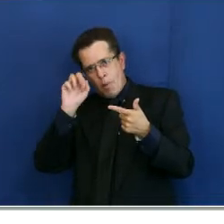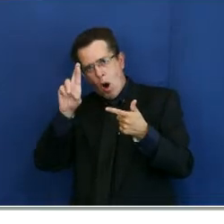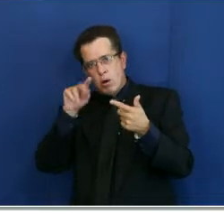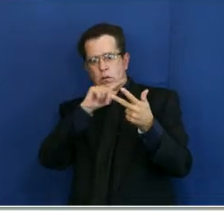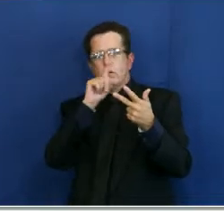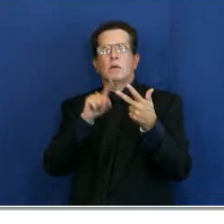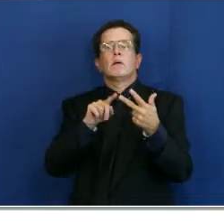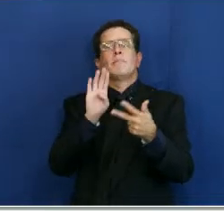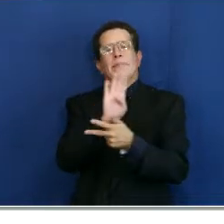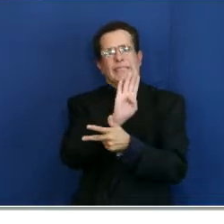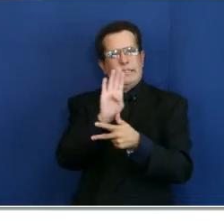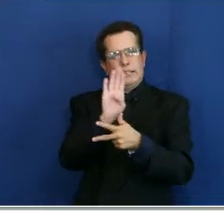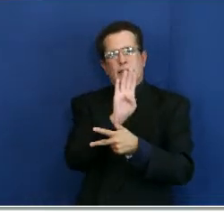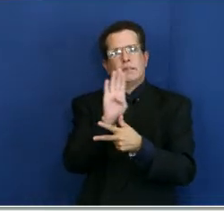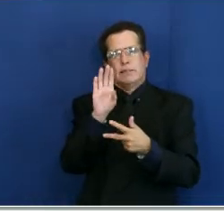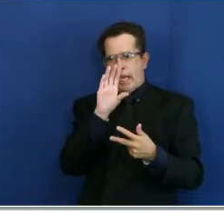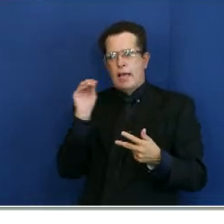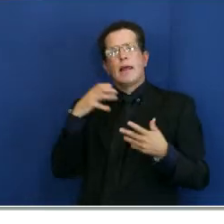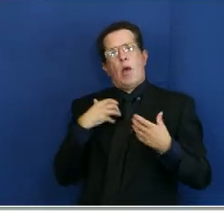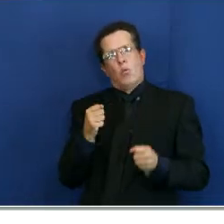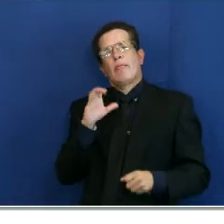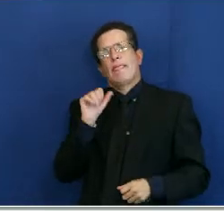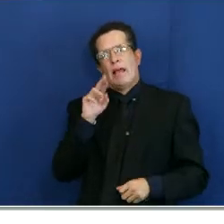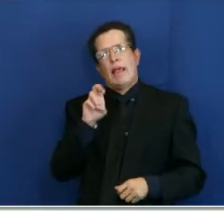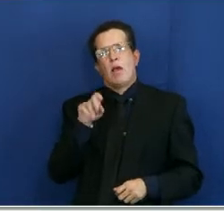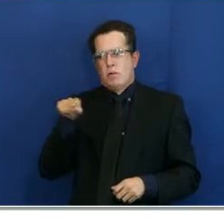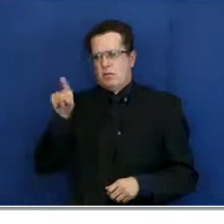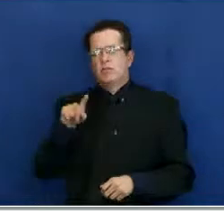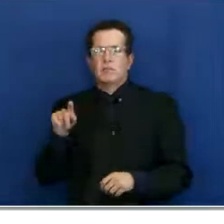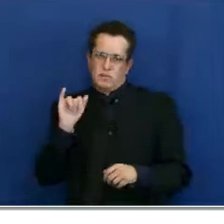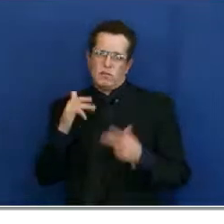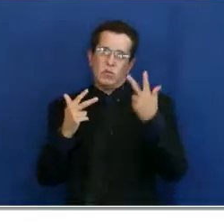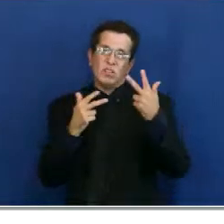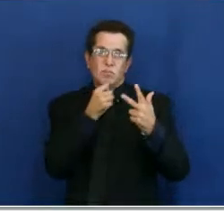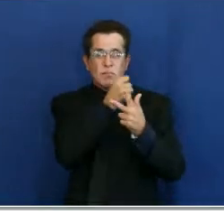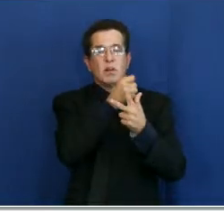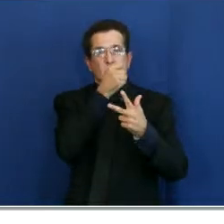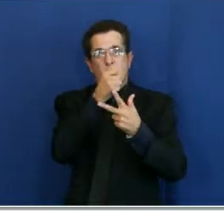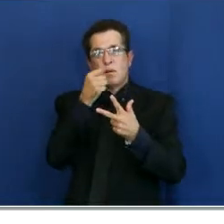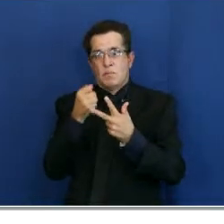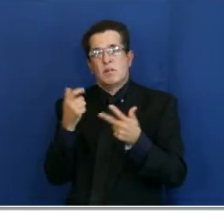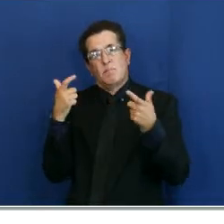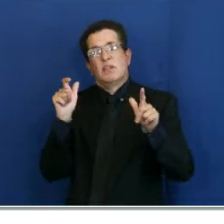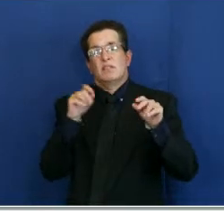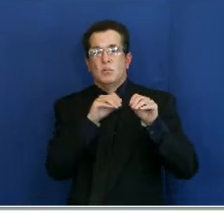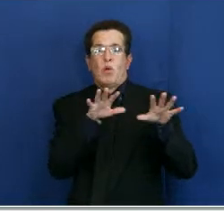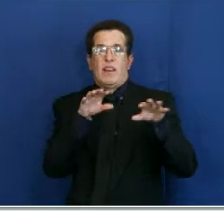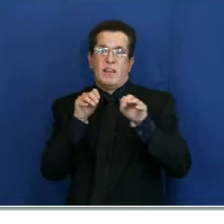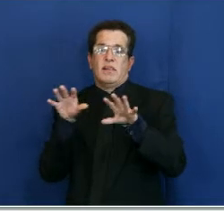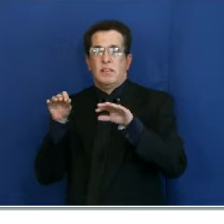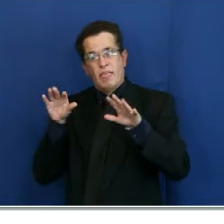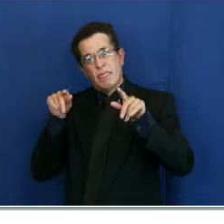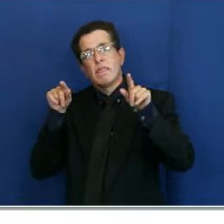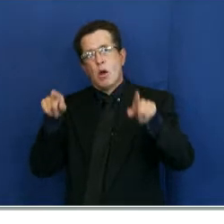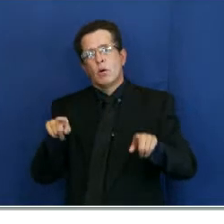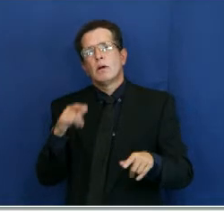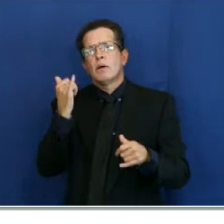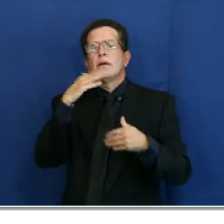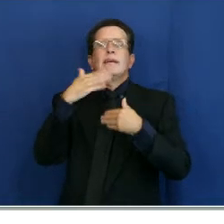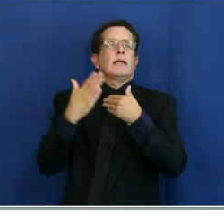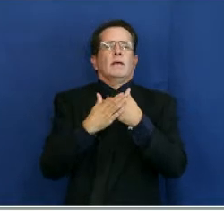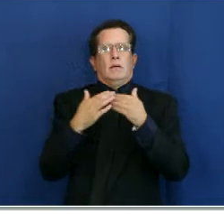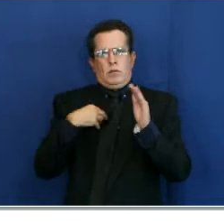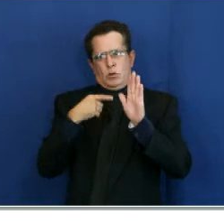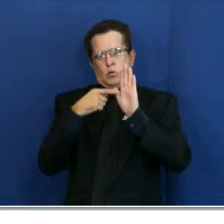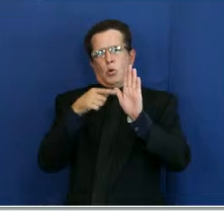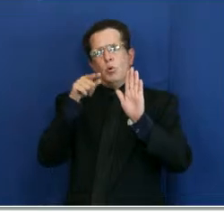businesses, and healthcare settings. In the next slide, I'd like to turn our attention now